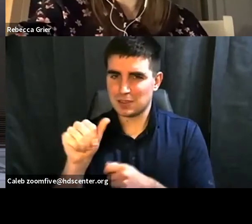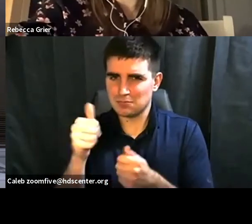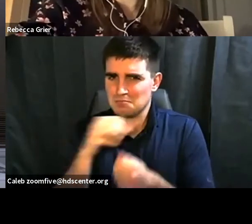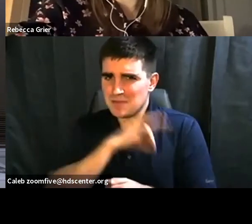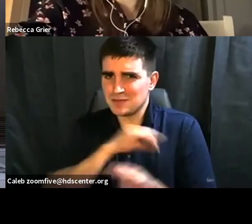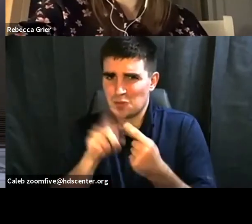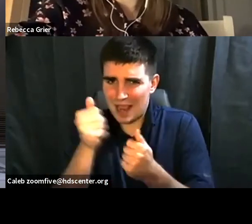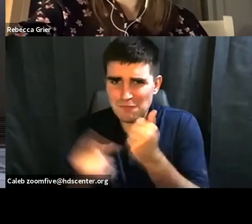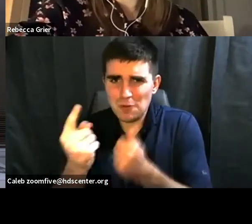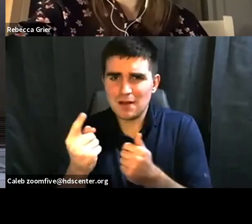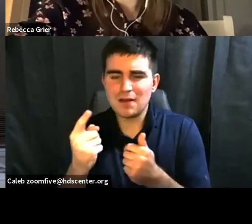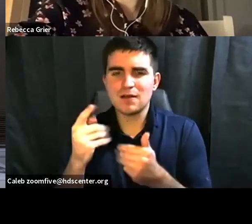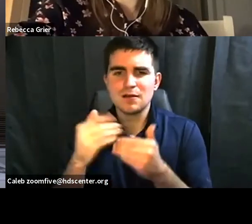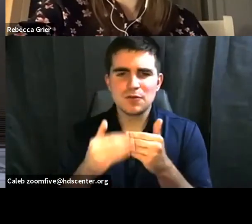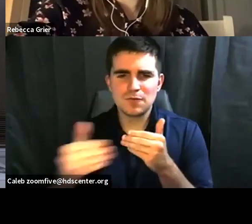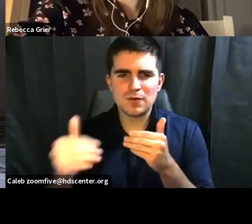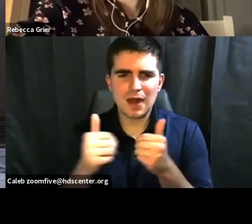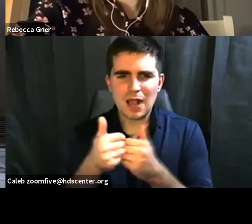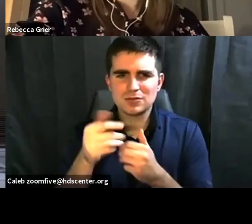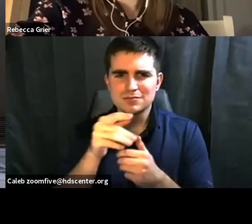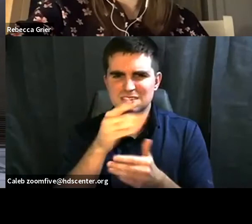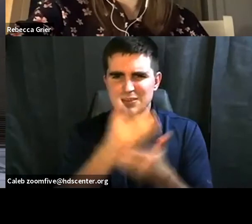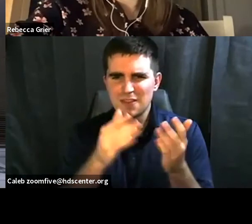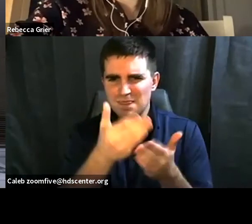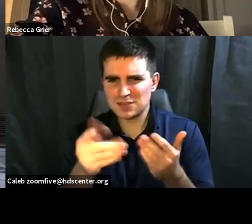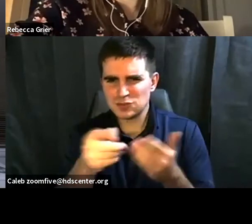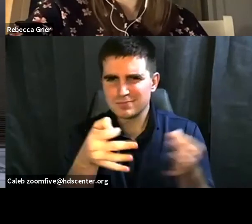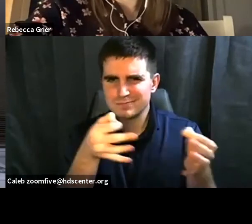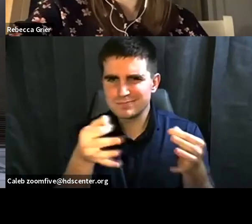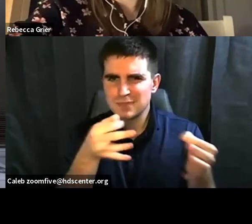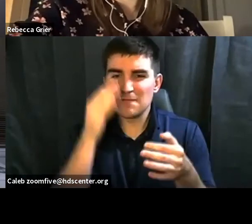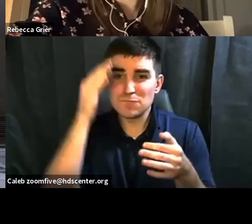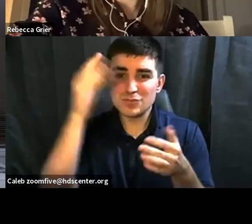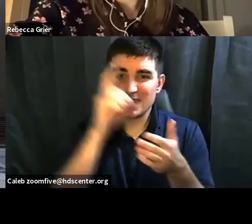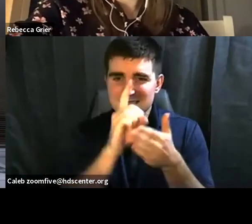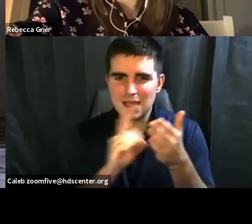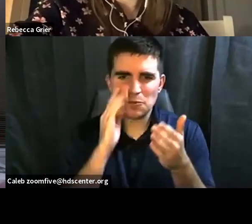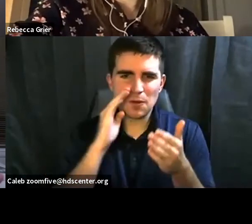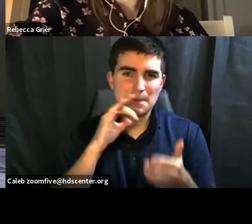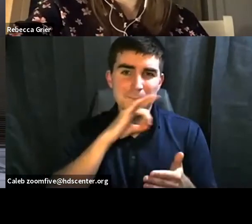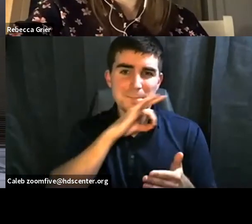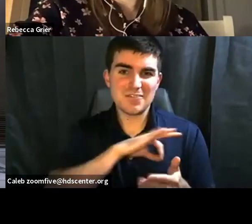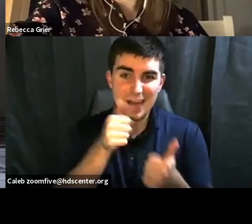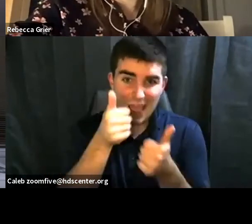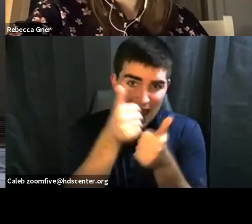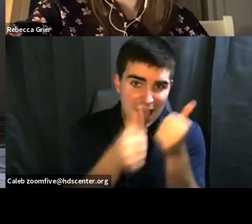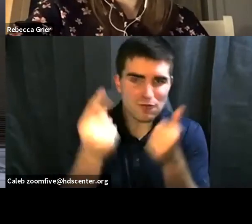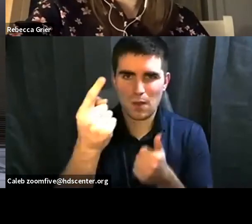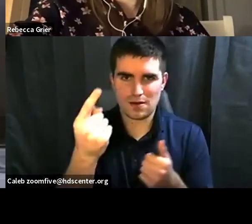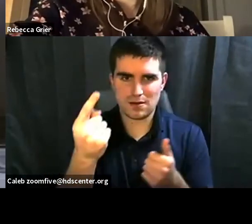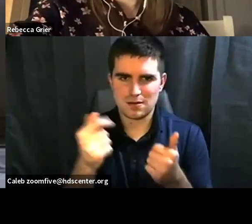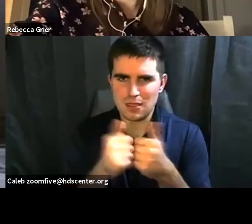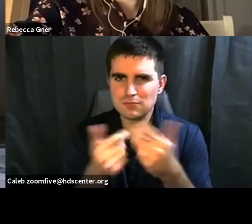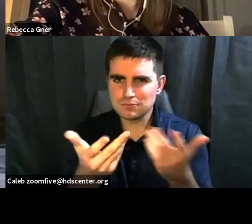some of these pieces that you've been describing in the future of design would be beneficial to everyone as we move forward?